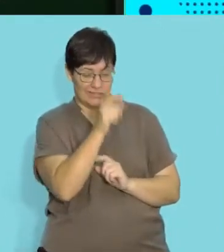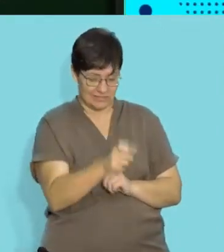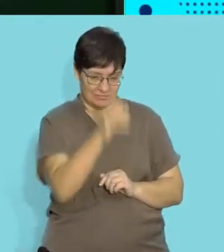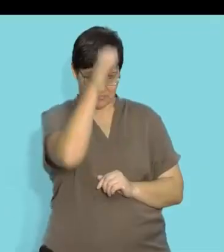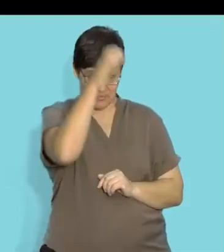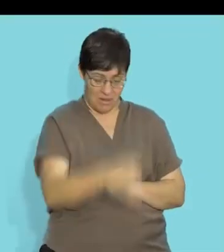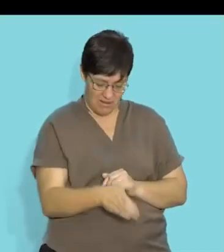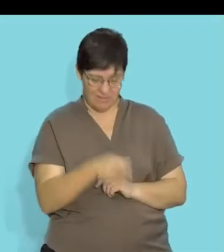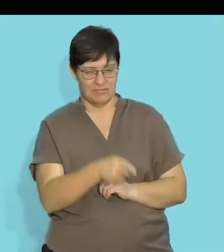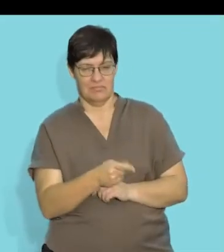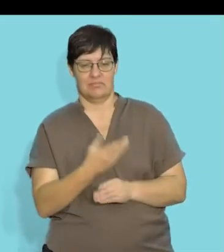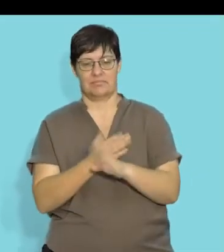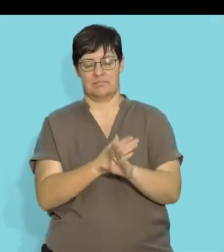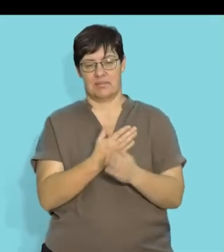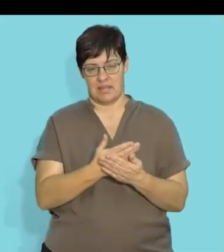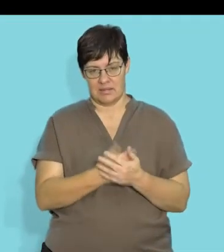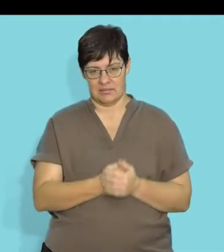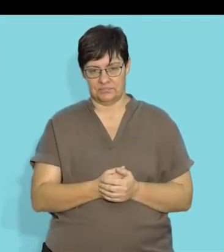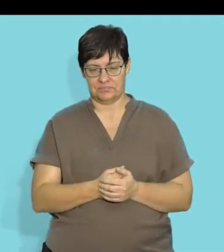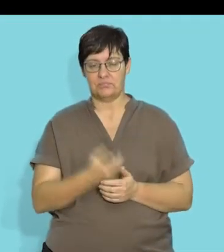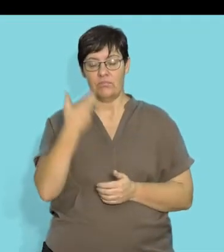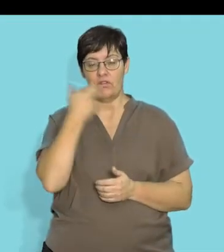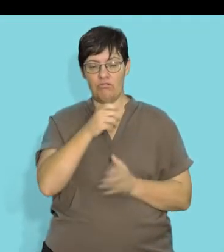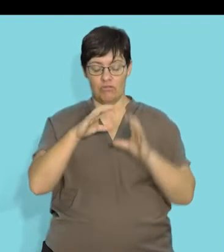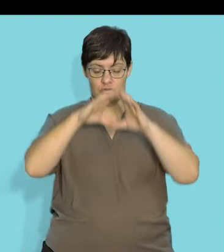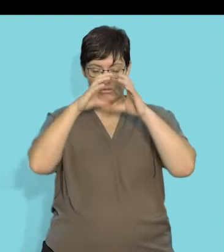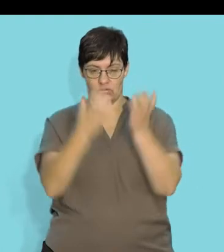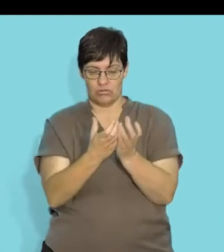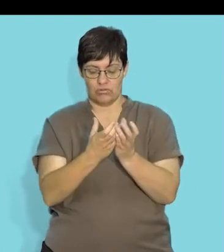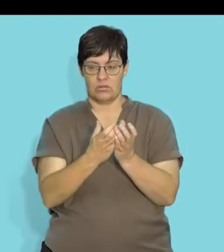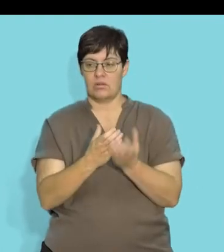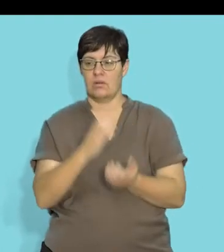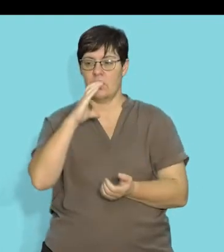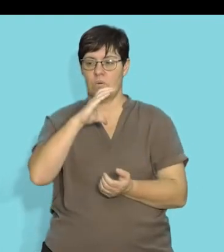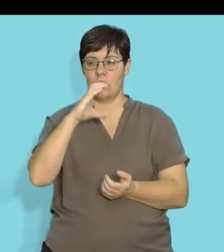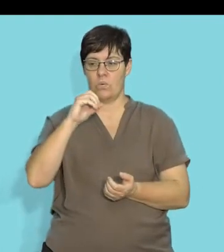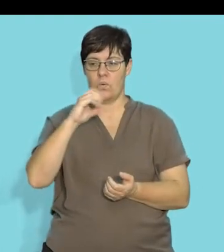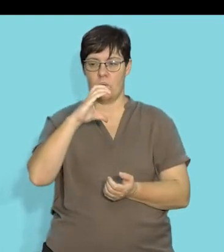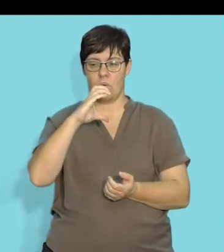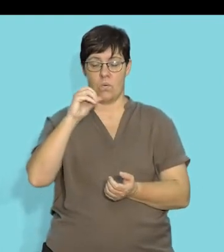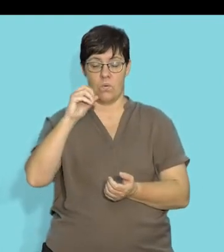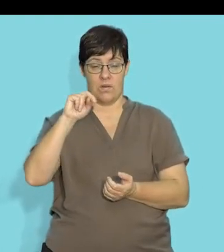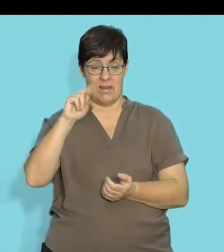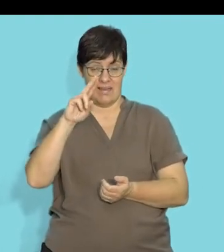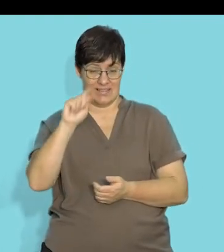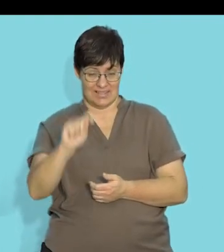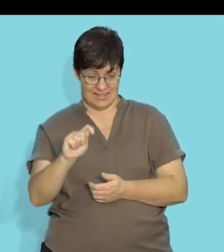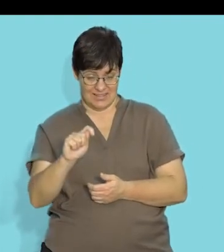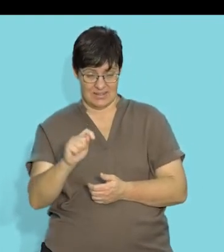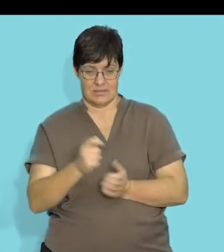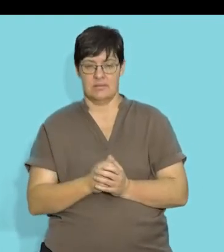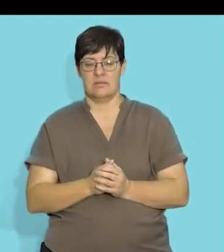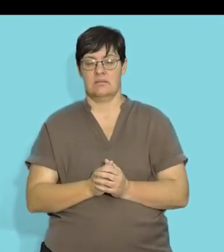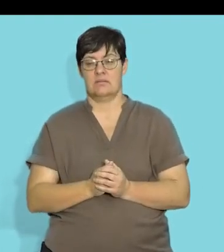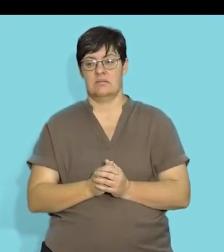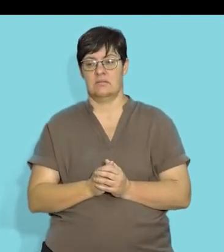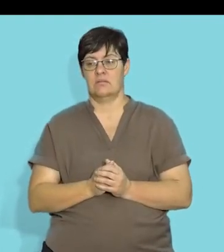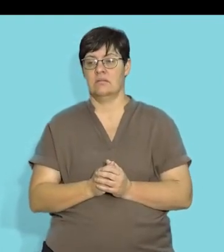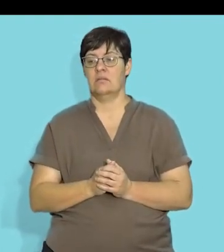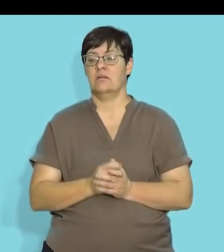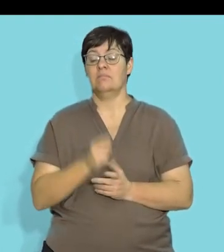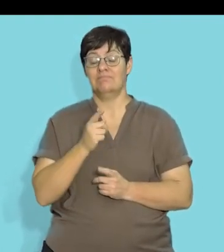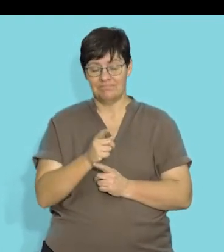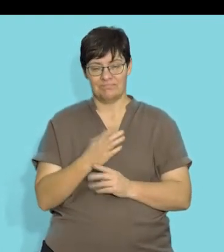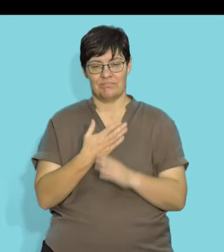a mechanism. The fruit of the coconut is covered by multiple layers that make it,